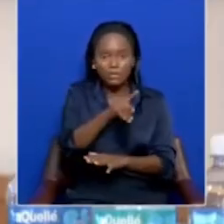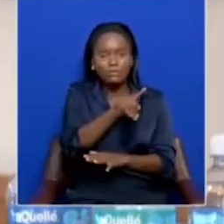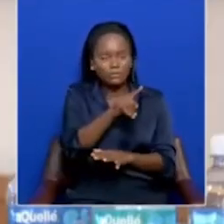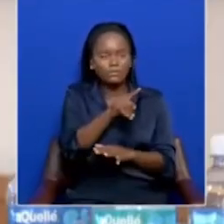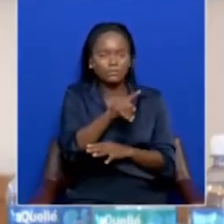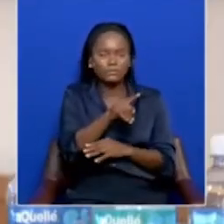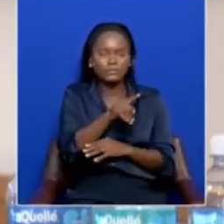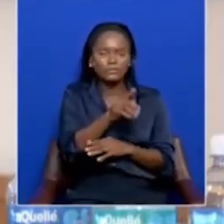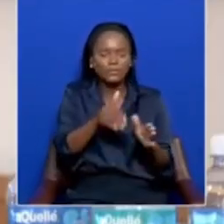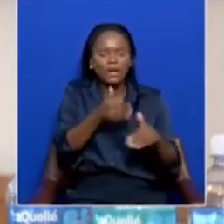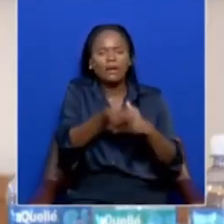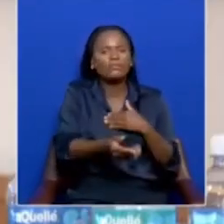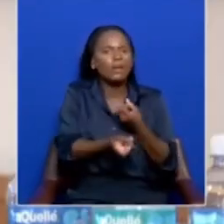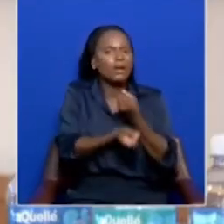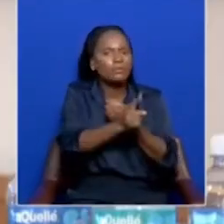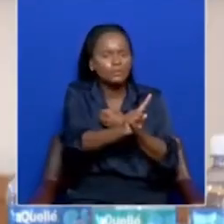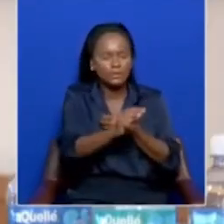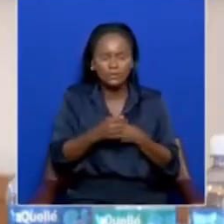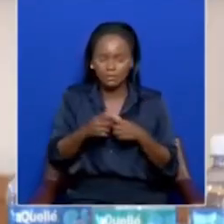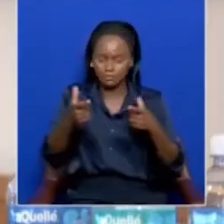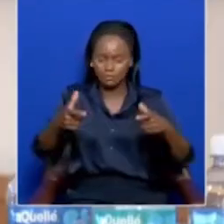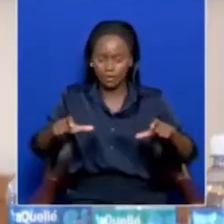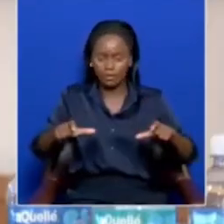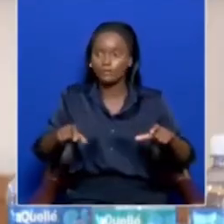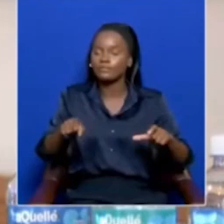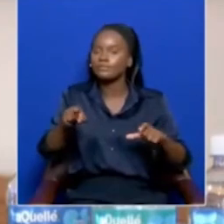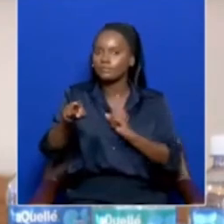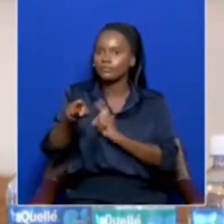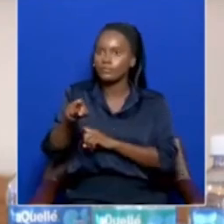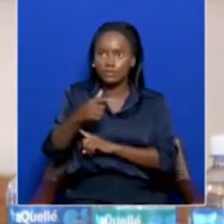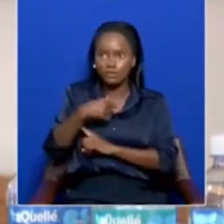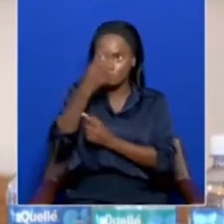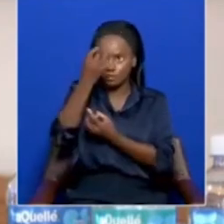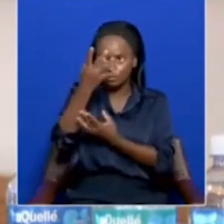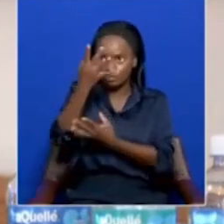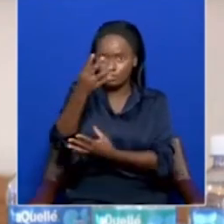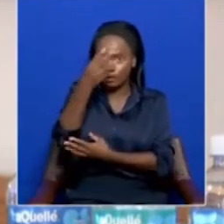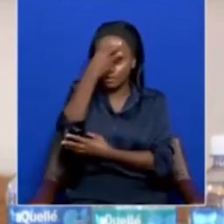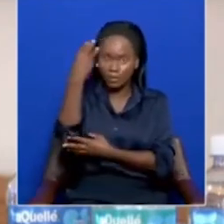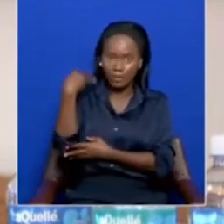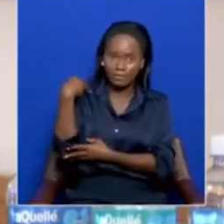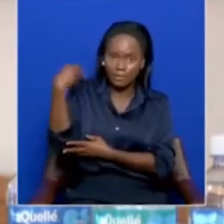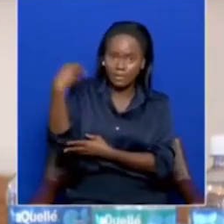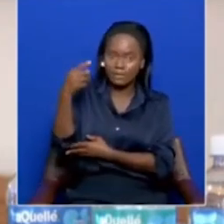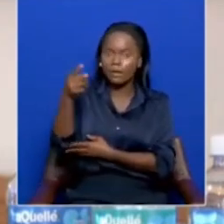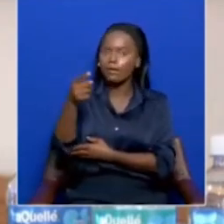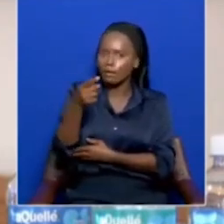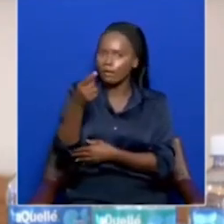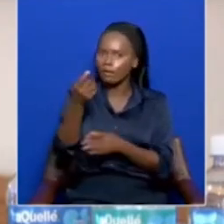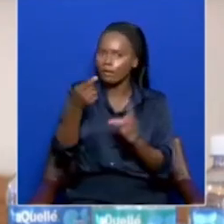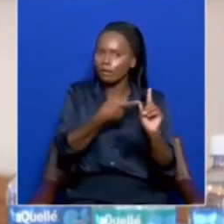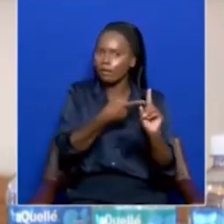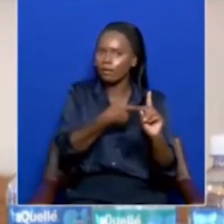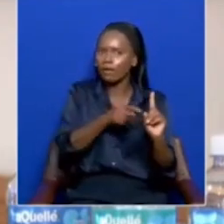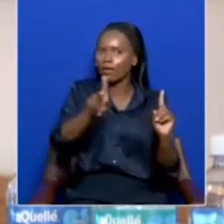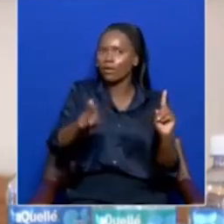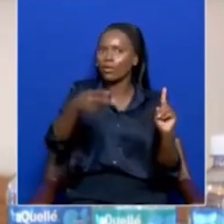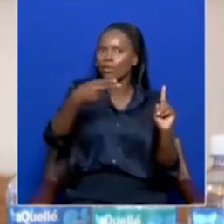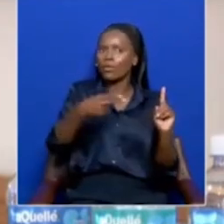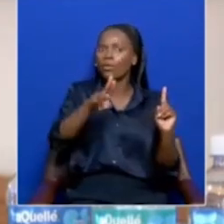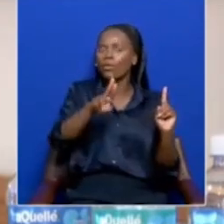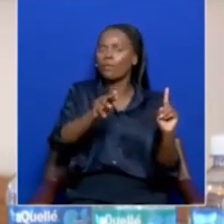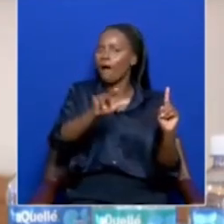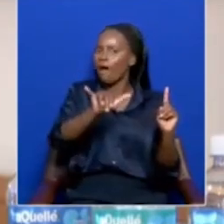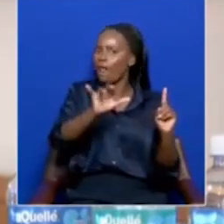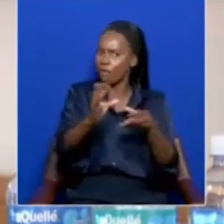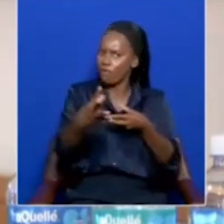Yes, therefore, I made it clear to the minister that not only was General Kumalo not involved in assassination, but that I only came